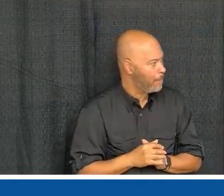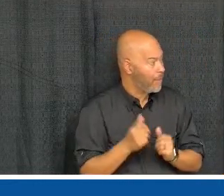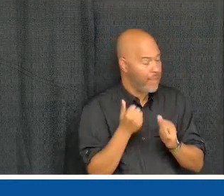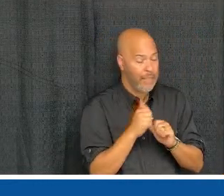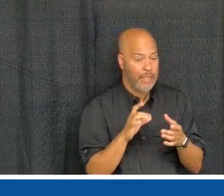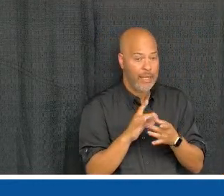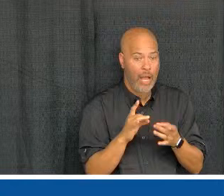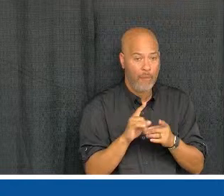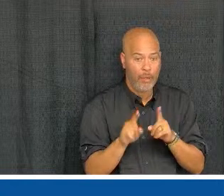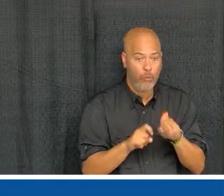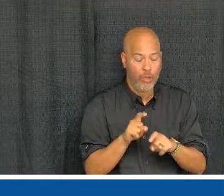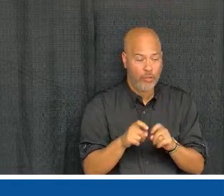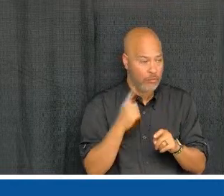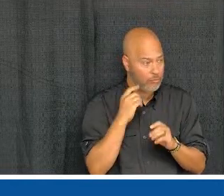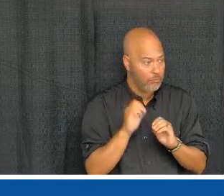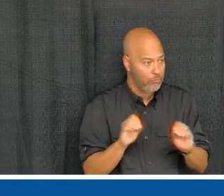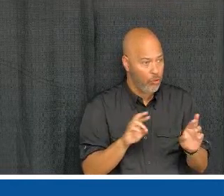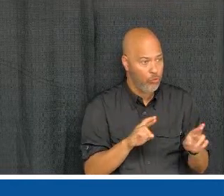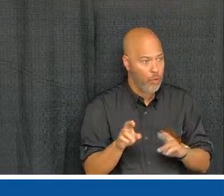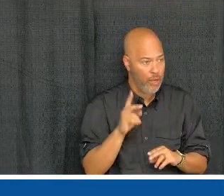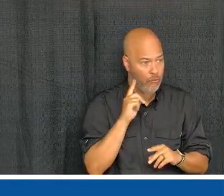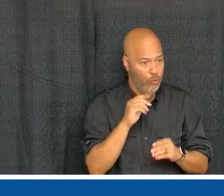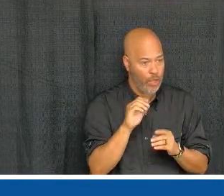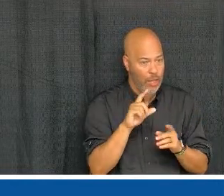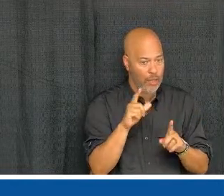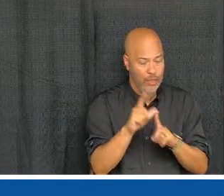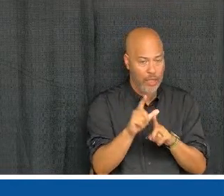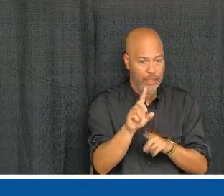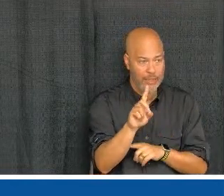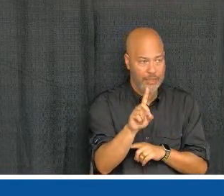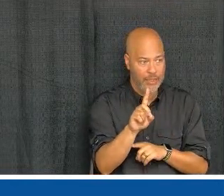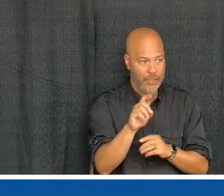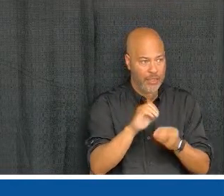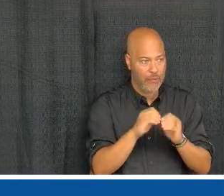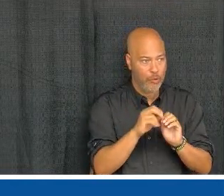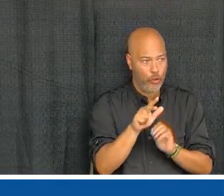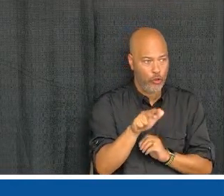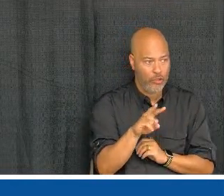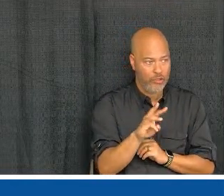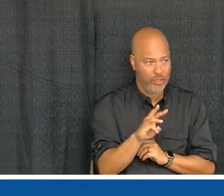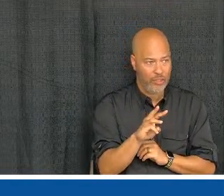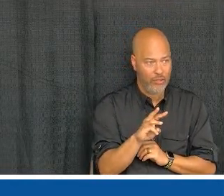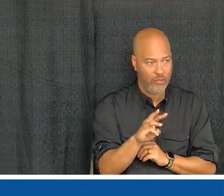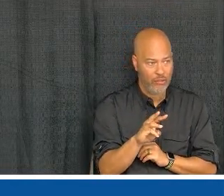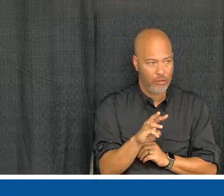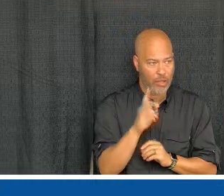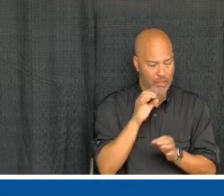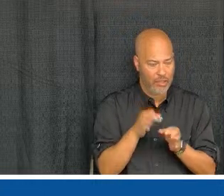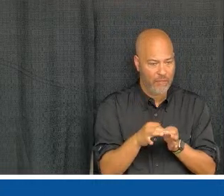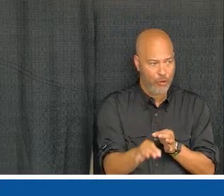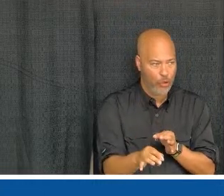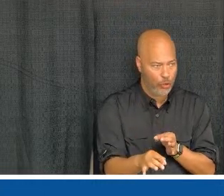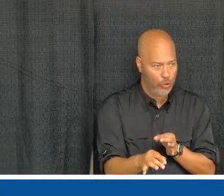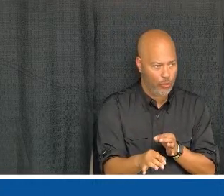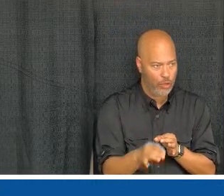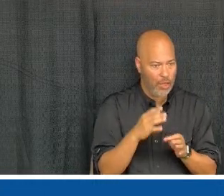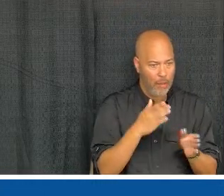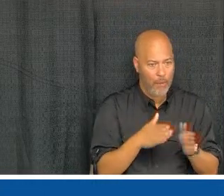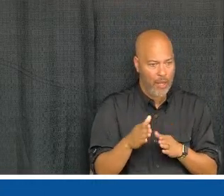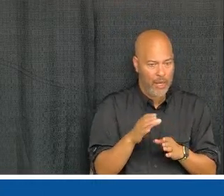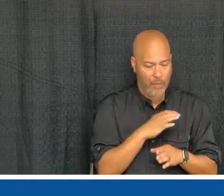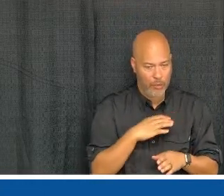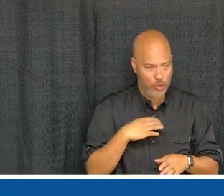comment or question? Seeing none, we're ready for item D. Ordinance 36, I believe, has been deferred at the Planning Commission